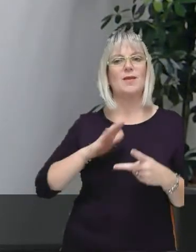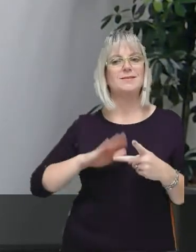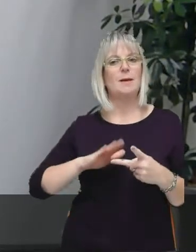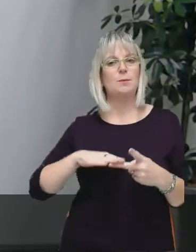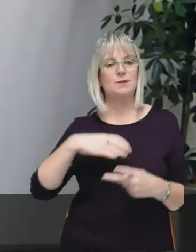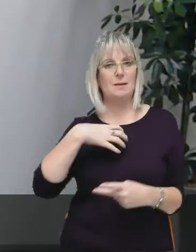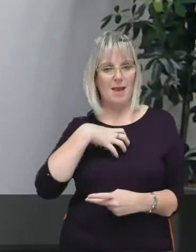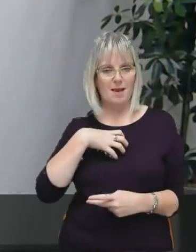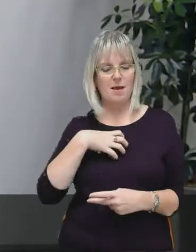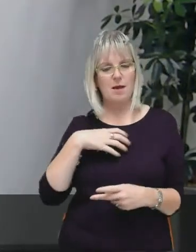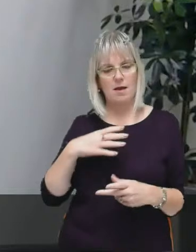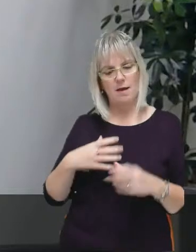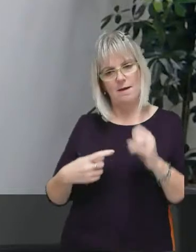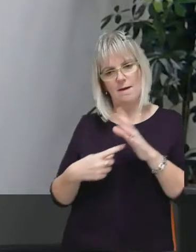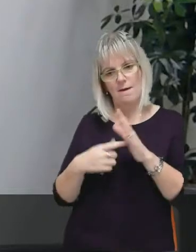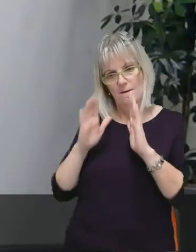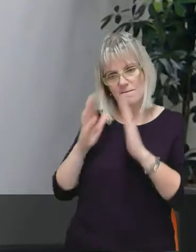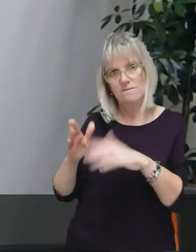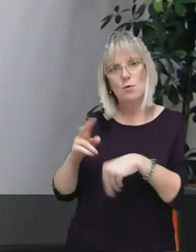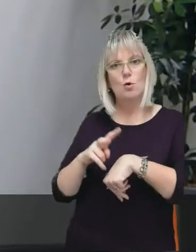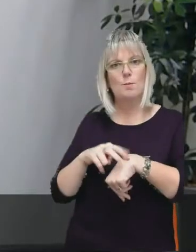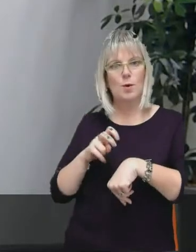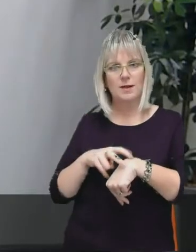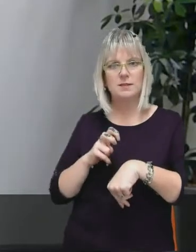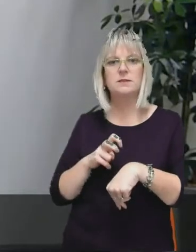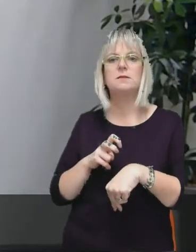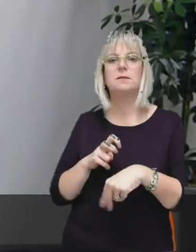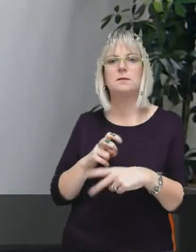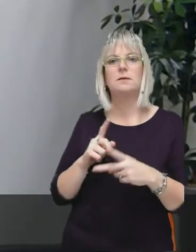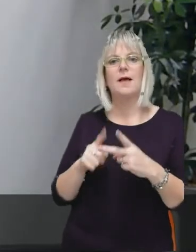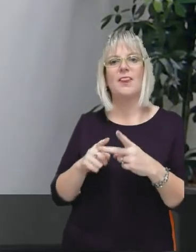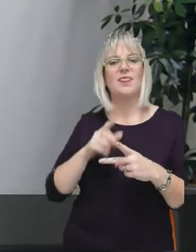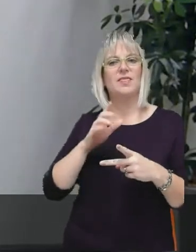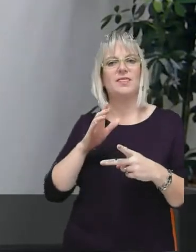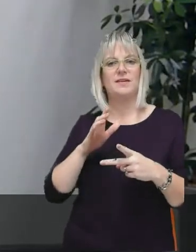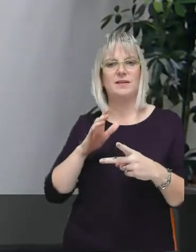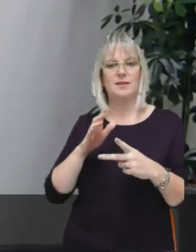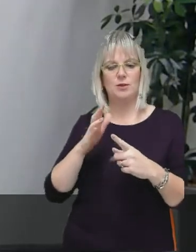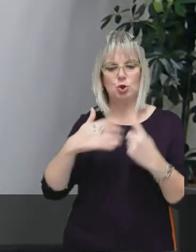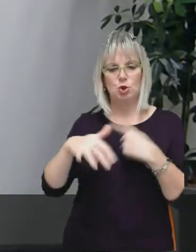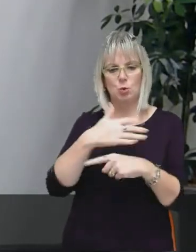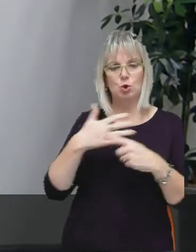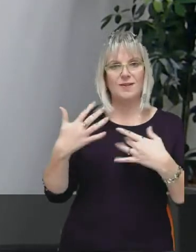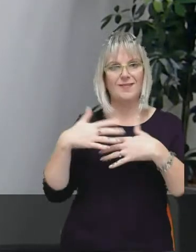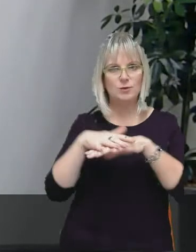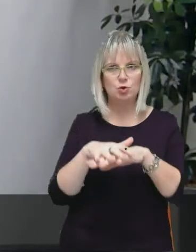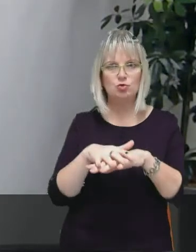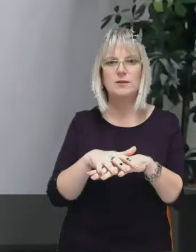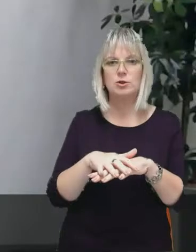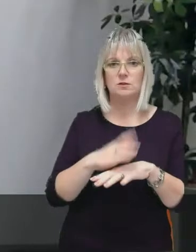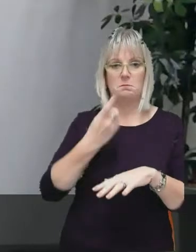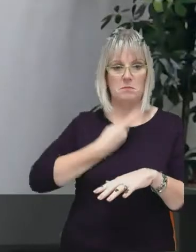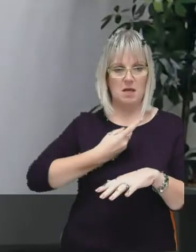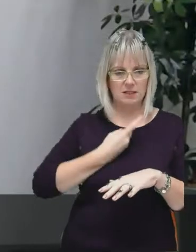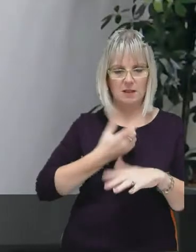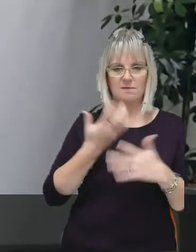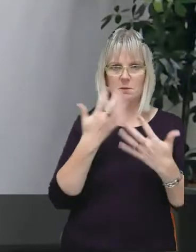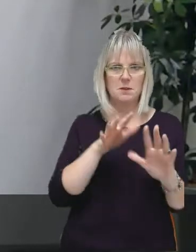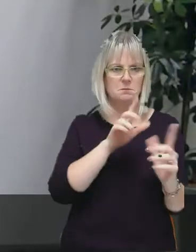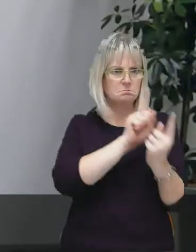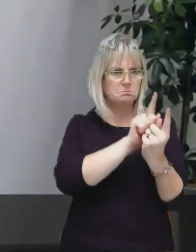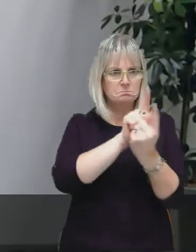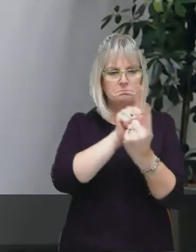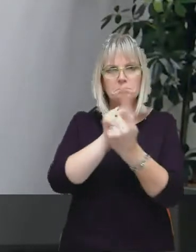and myself, having more than 400 separate engagements with individuals, community groups, activists across